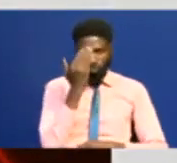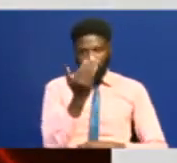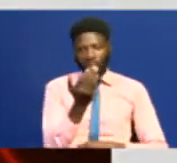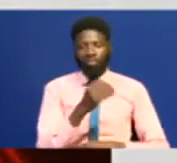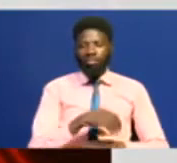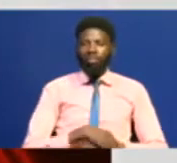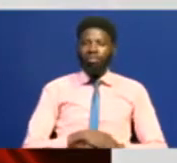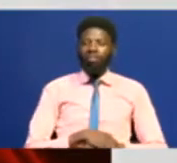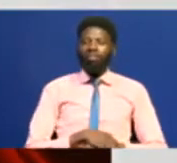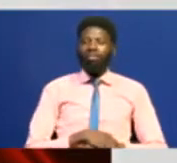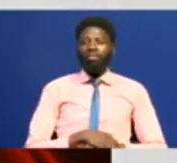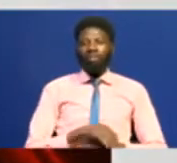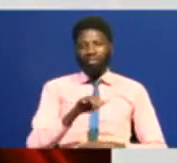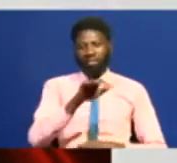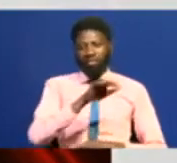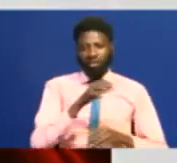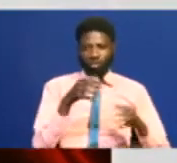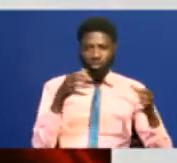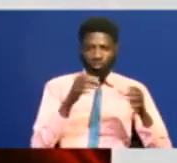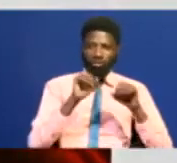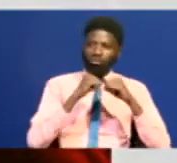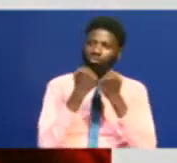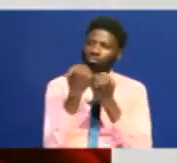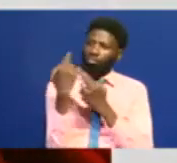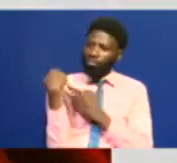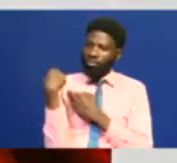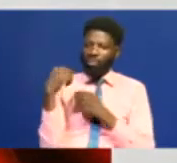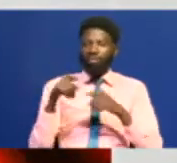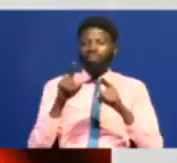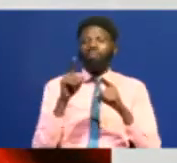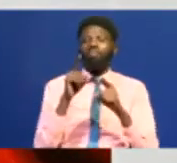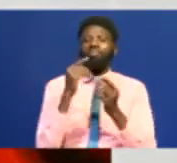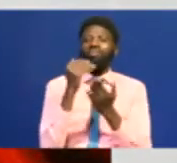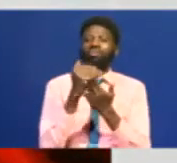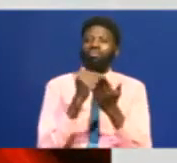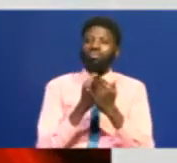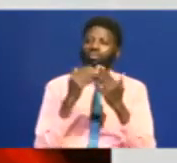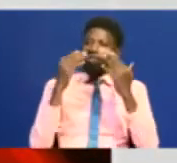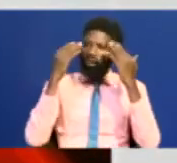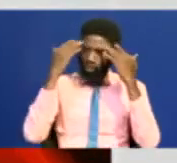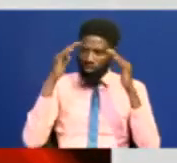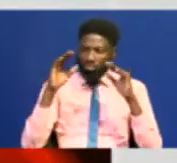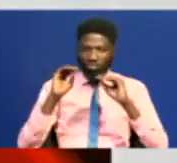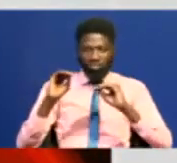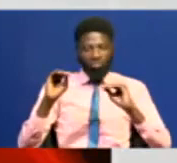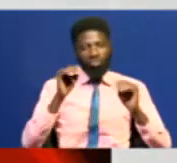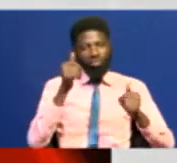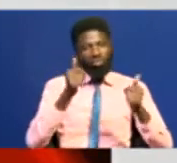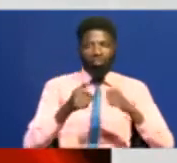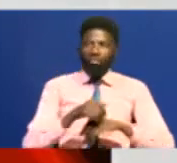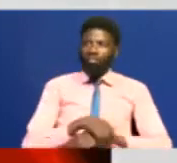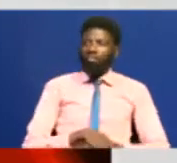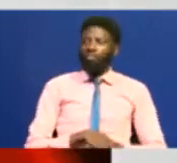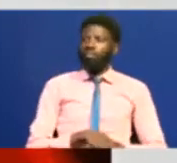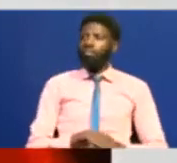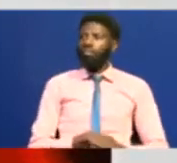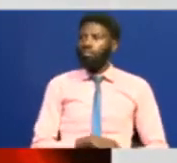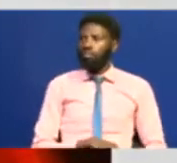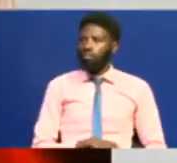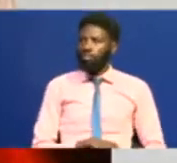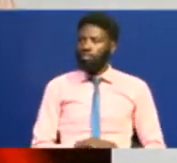of corporate social responsibility, what are some of the sensitization programs you have undertaken? Okay, so we currently